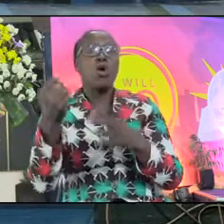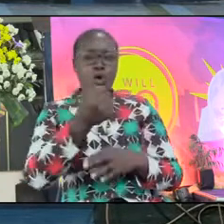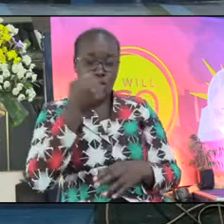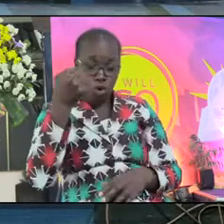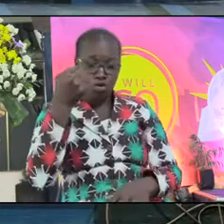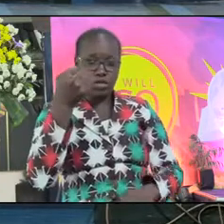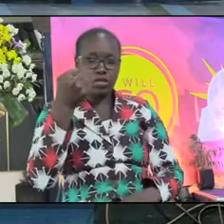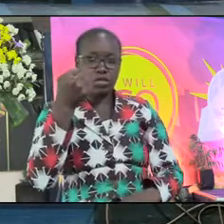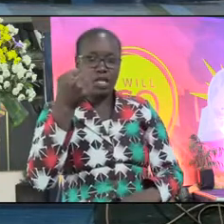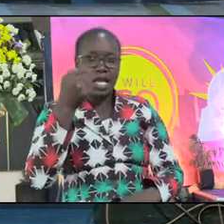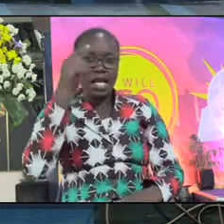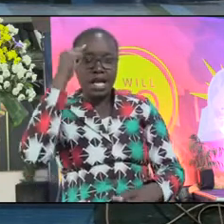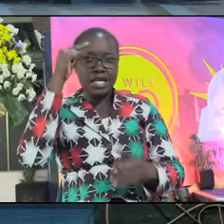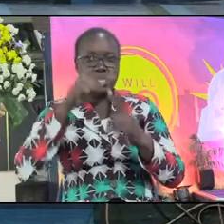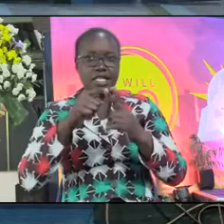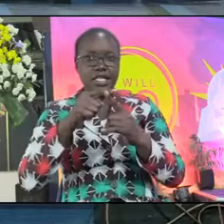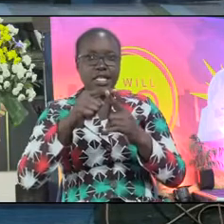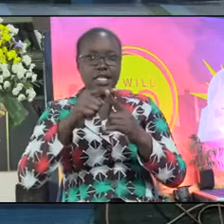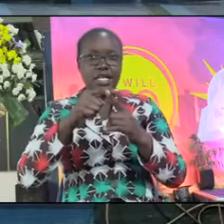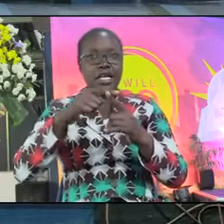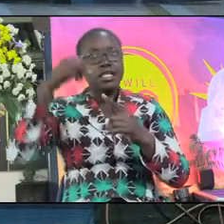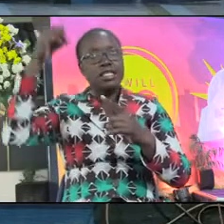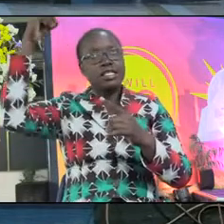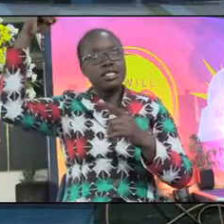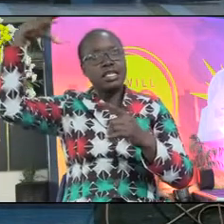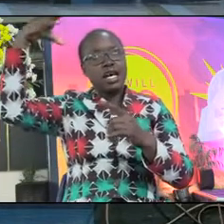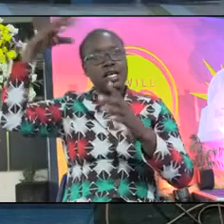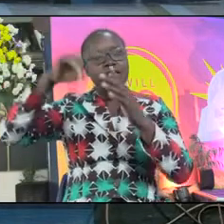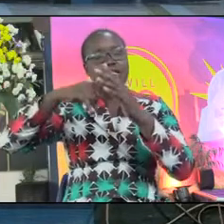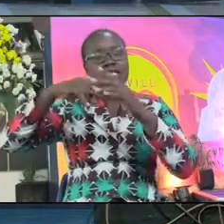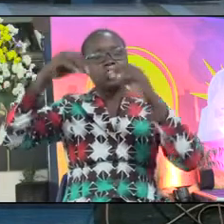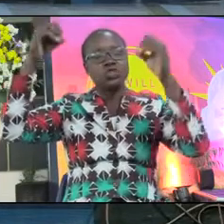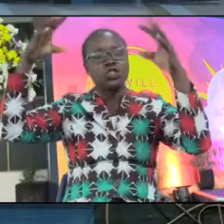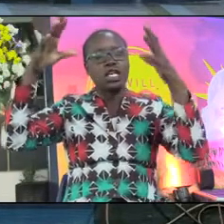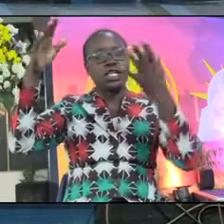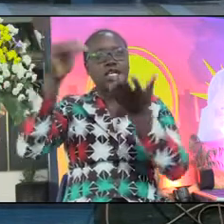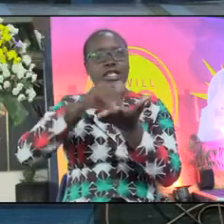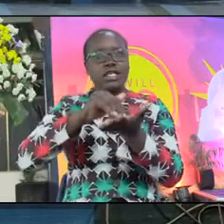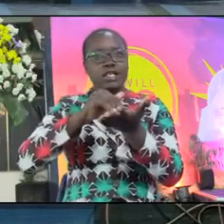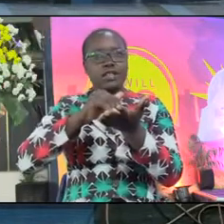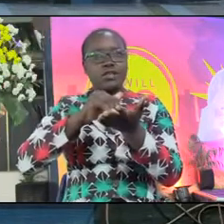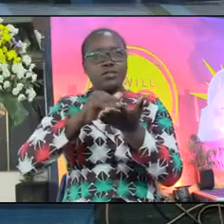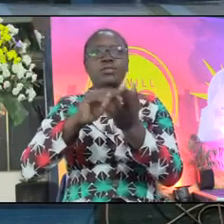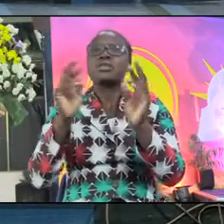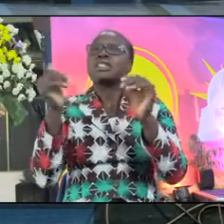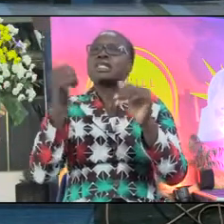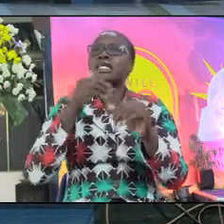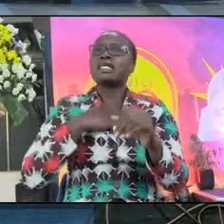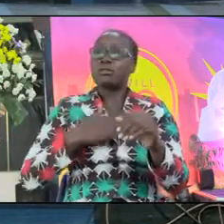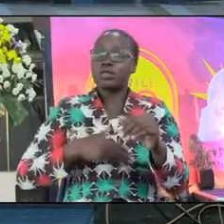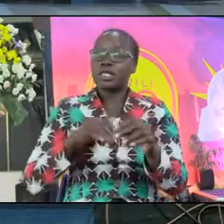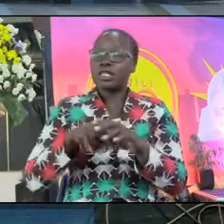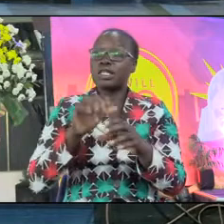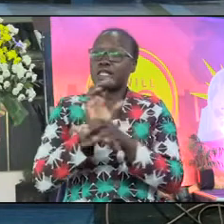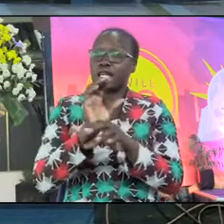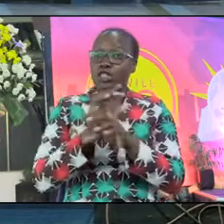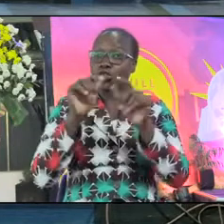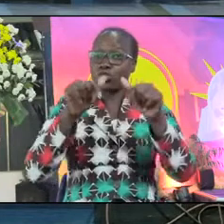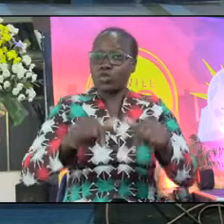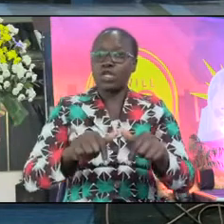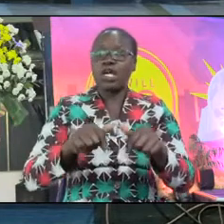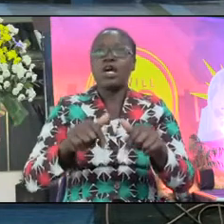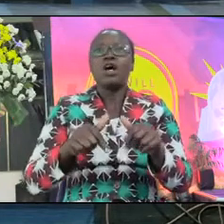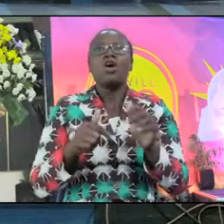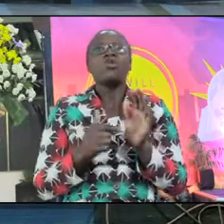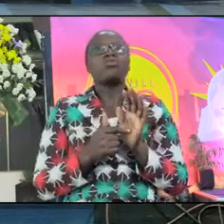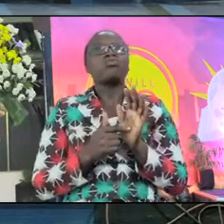on until the sun begins to shine again. Is there anybody in the church today who's